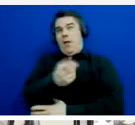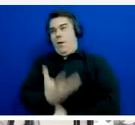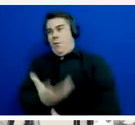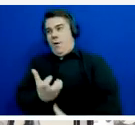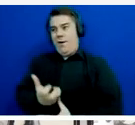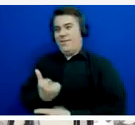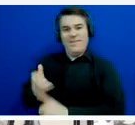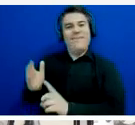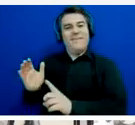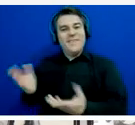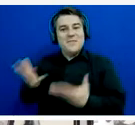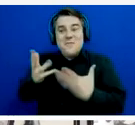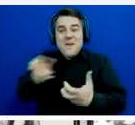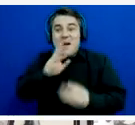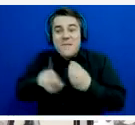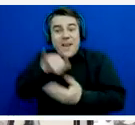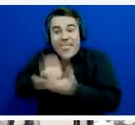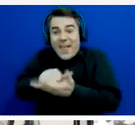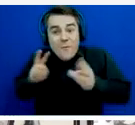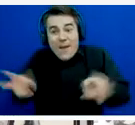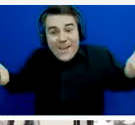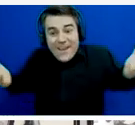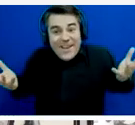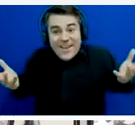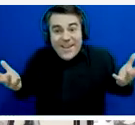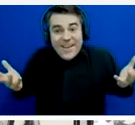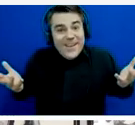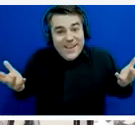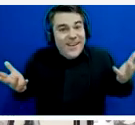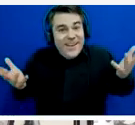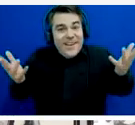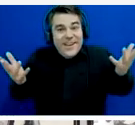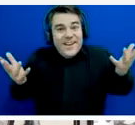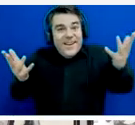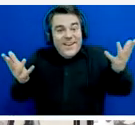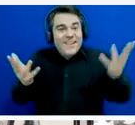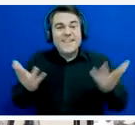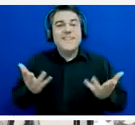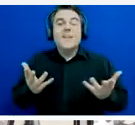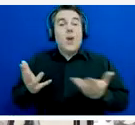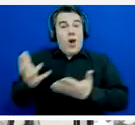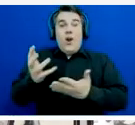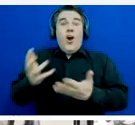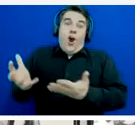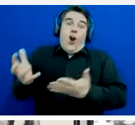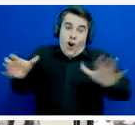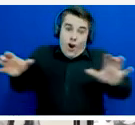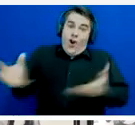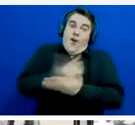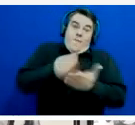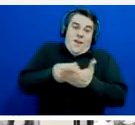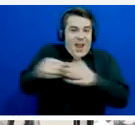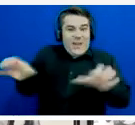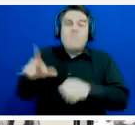of this, if you want to talk about it in that way. And so that is an income producing activity. So that is something you have to